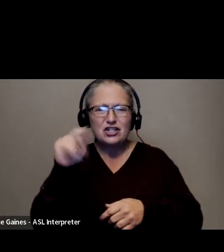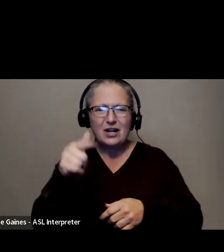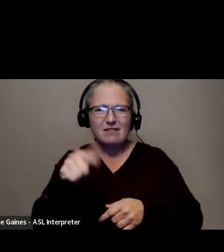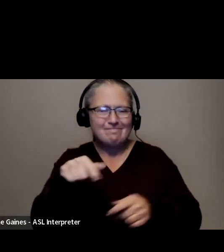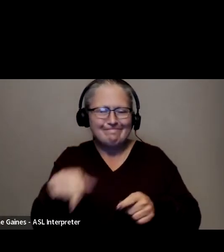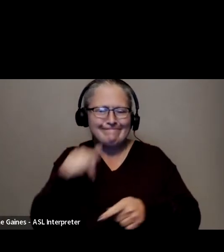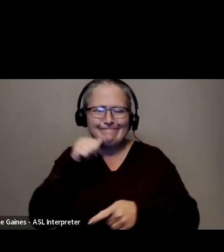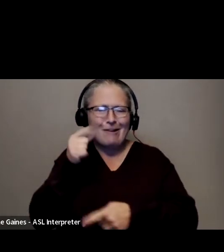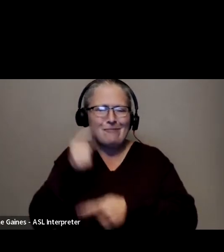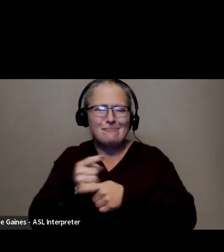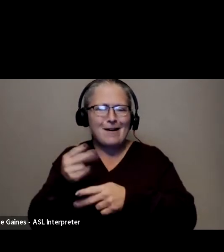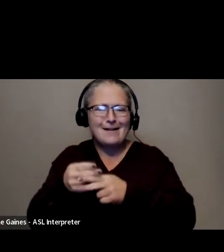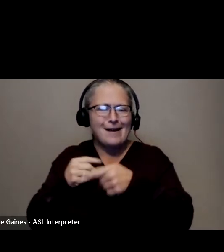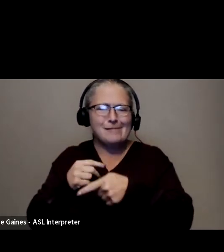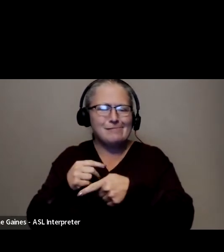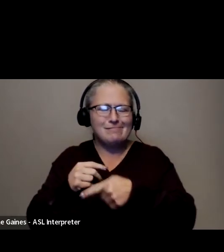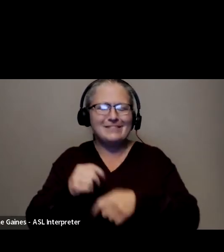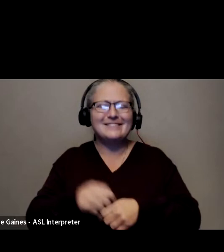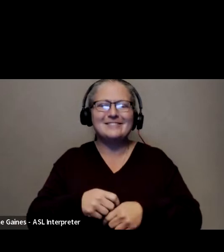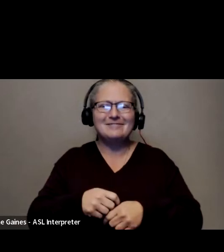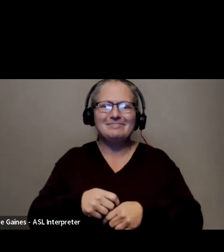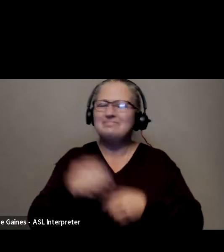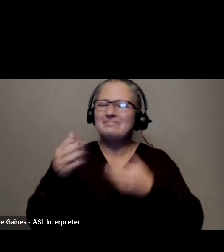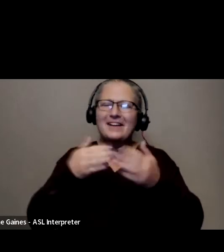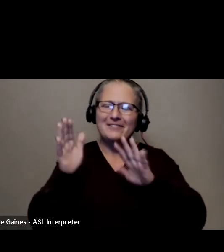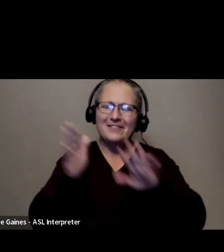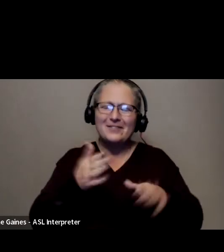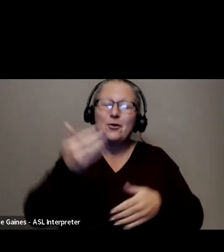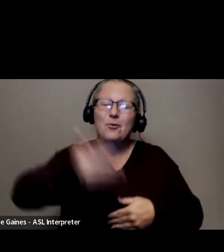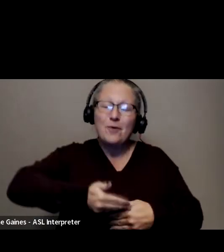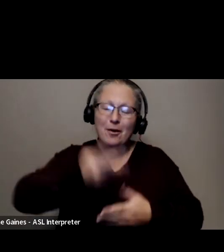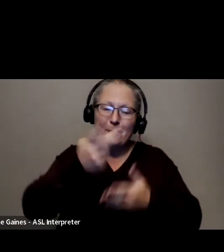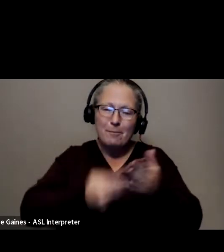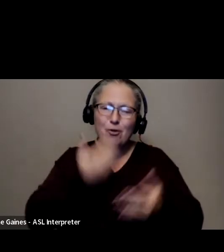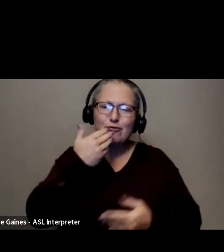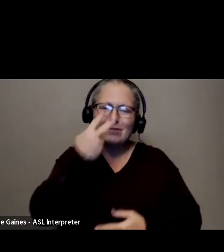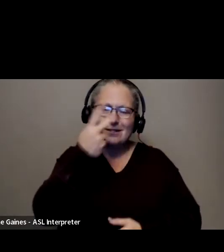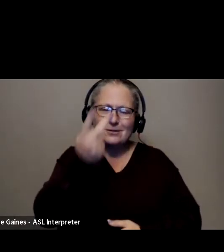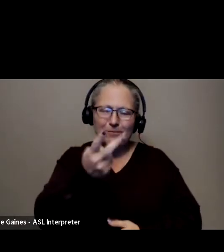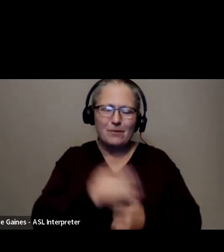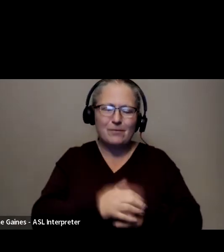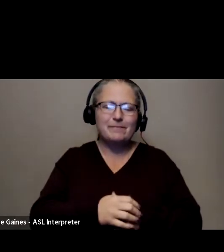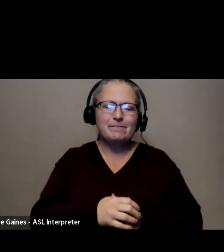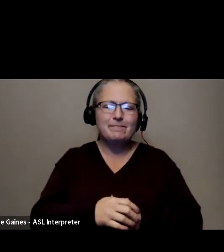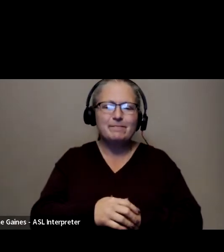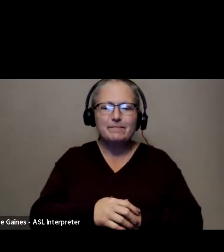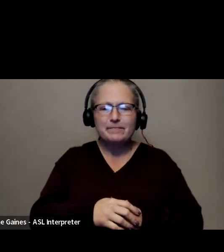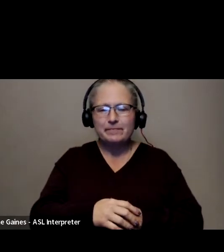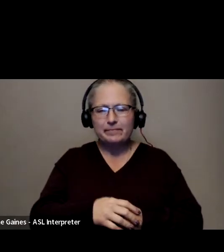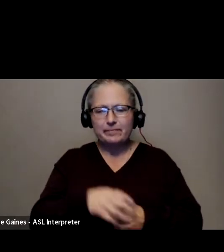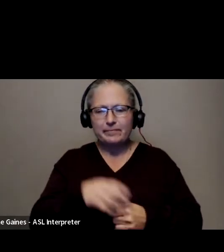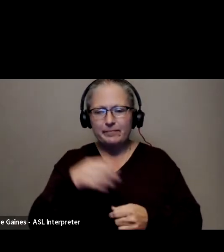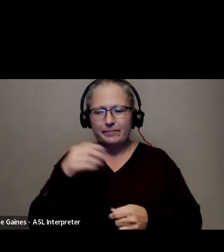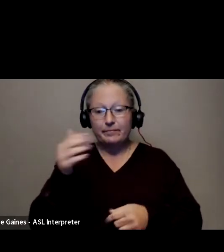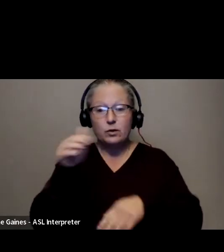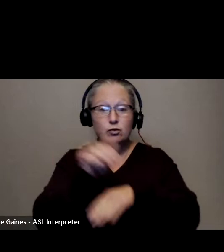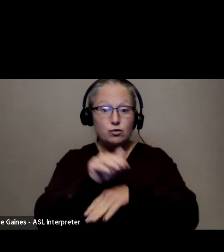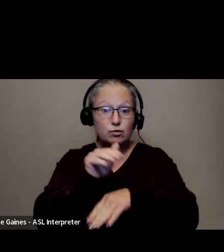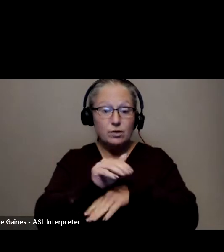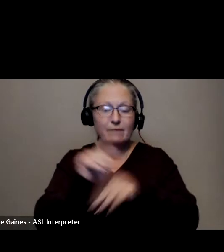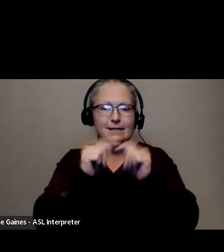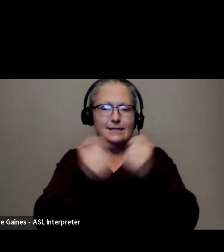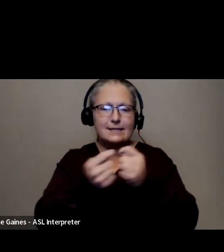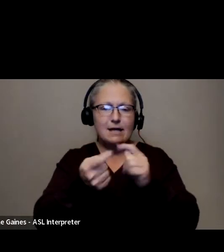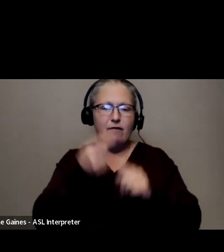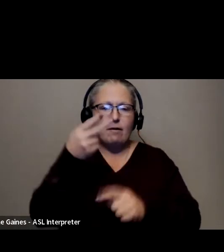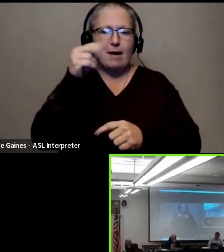here. Okay. Anyway, welcome both of you. It's good to see you. All right. Here, tonight, we have a team from